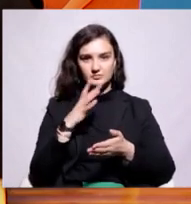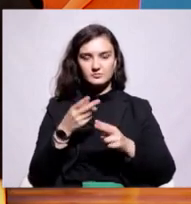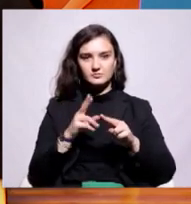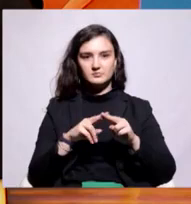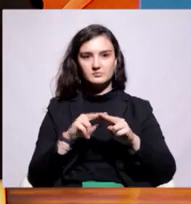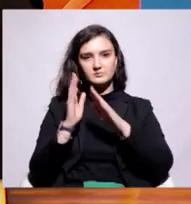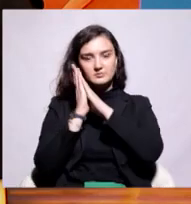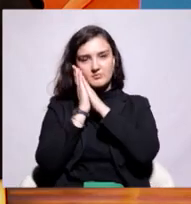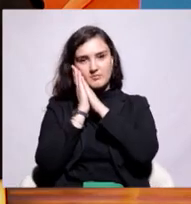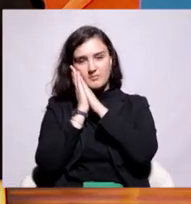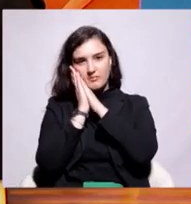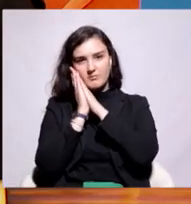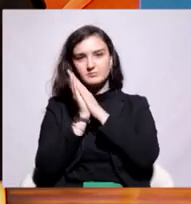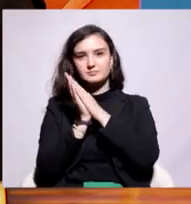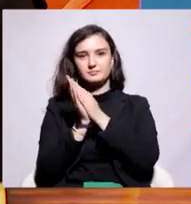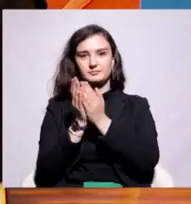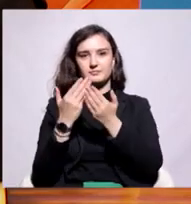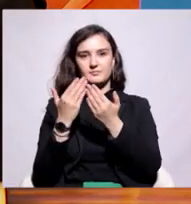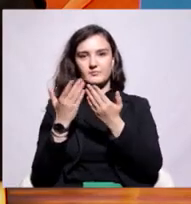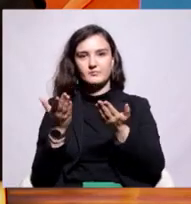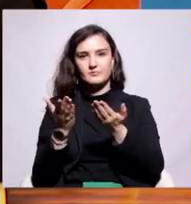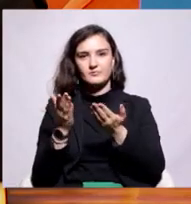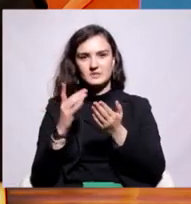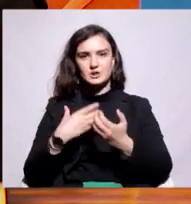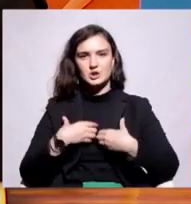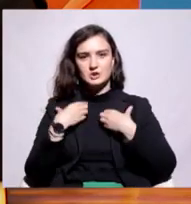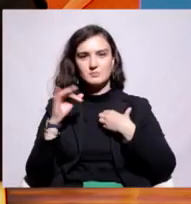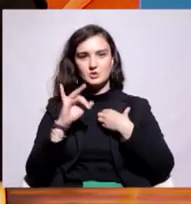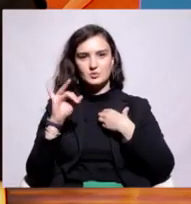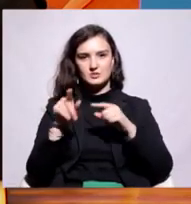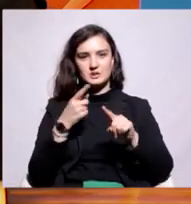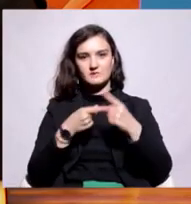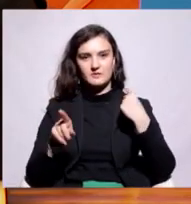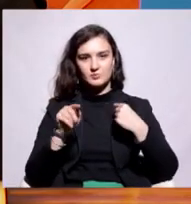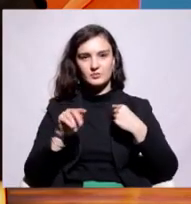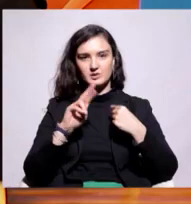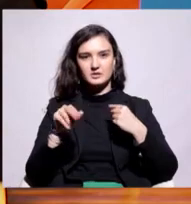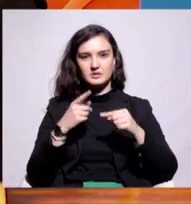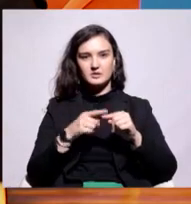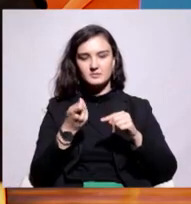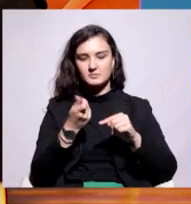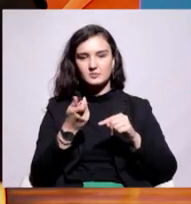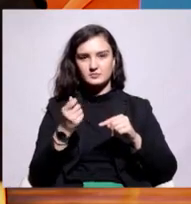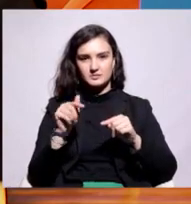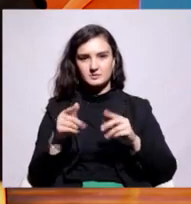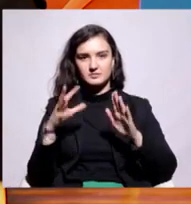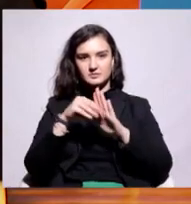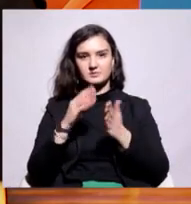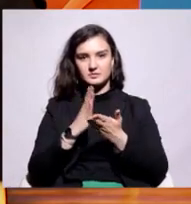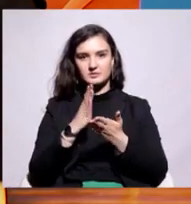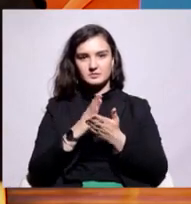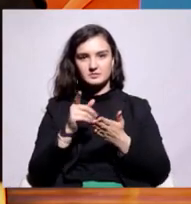of Sleepy Hollow, a kind of spooky horror story, is another one. And there were a few more in this collection, and he called